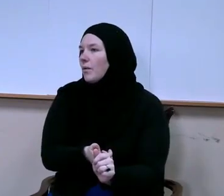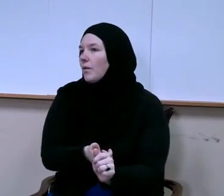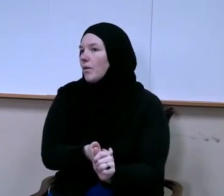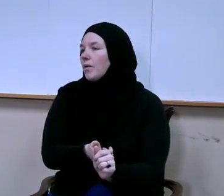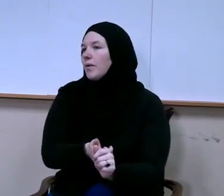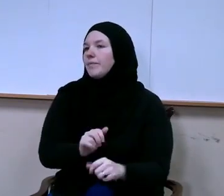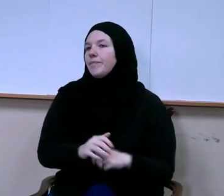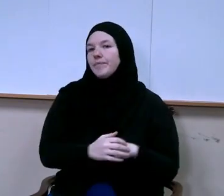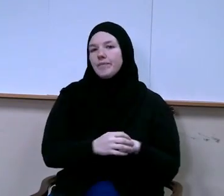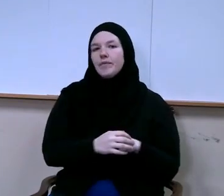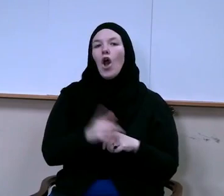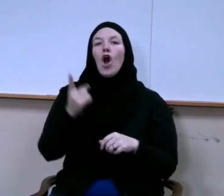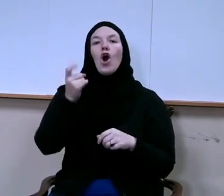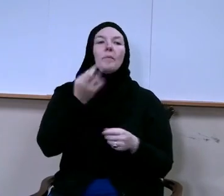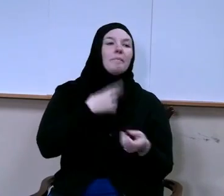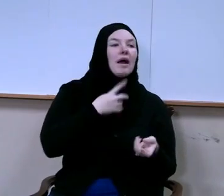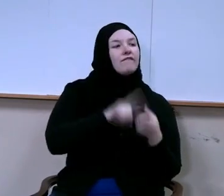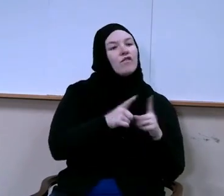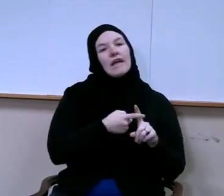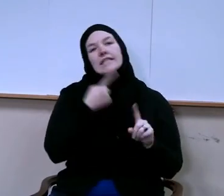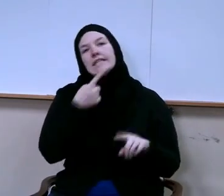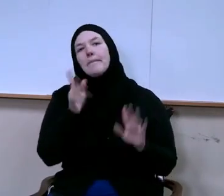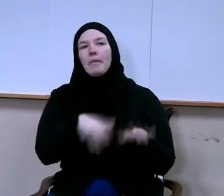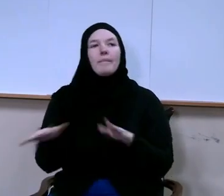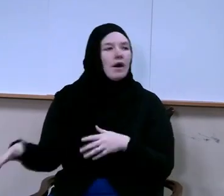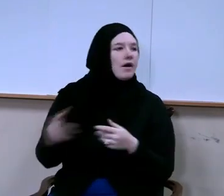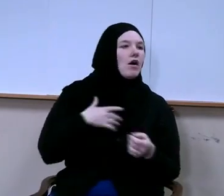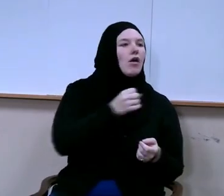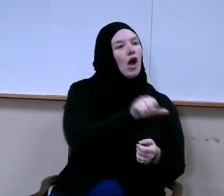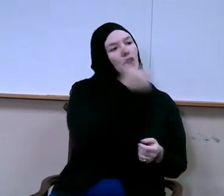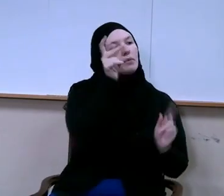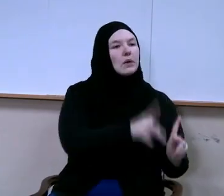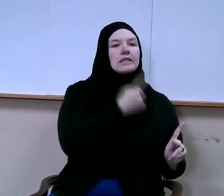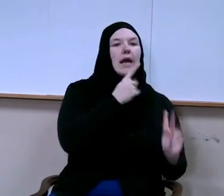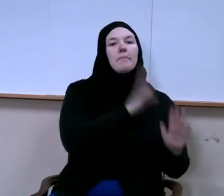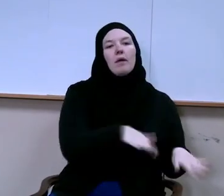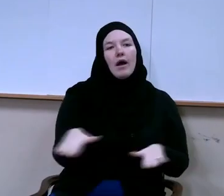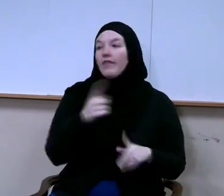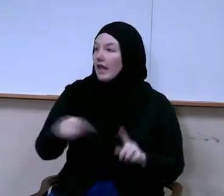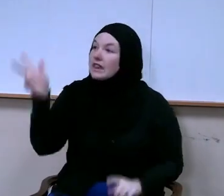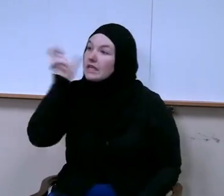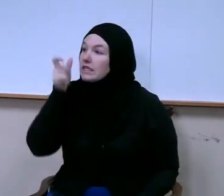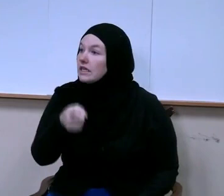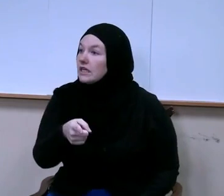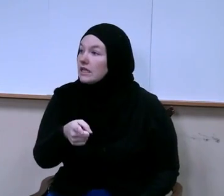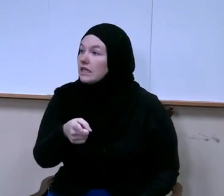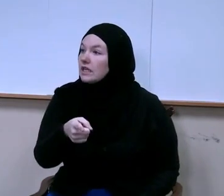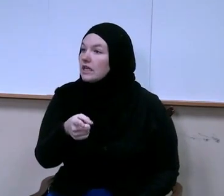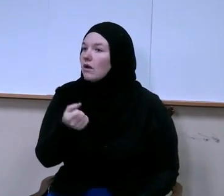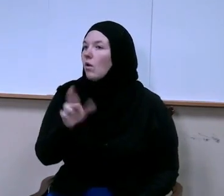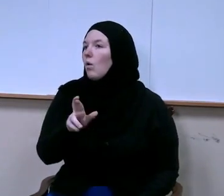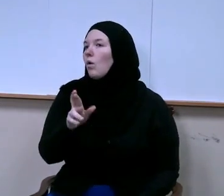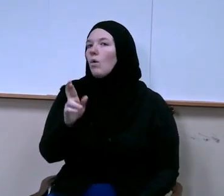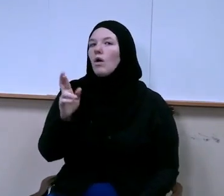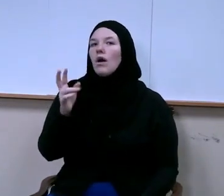Rousseau said this, Bertrand Russell said that, Brian Shaw said that, they listen because it is